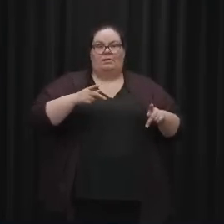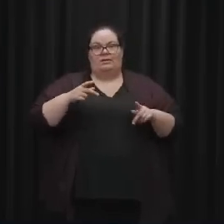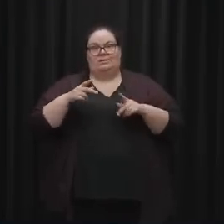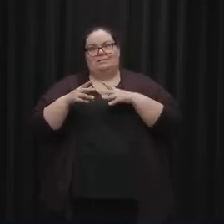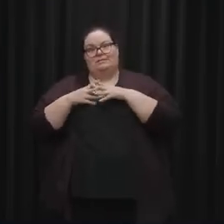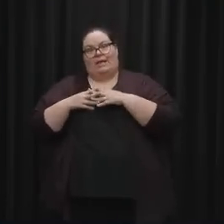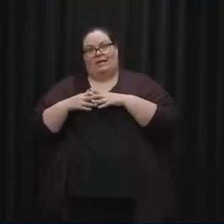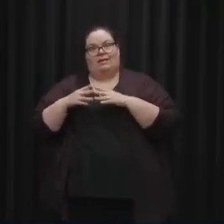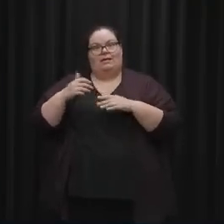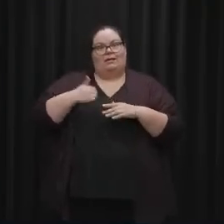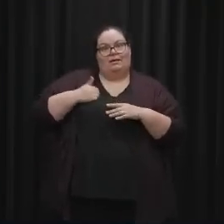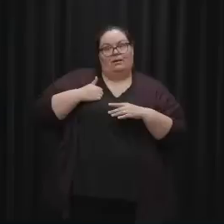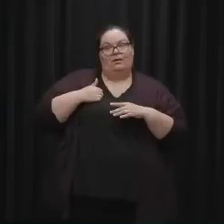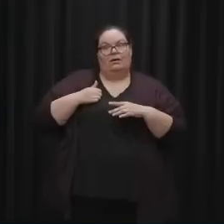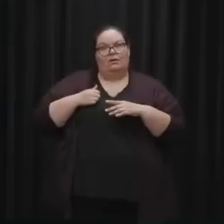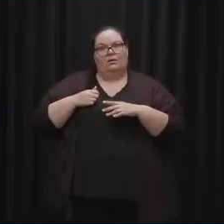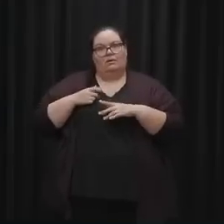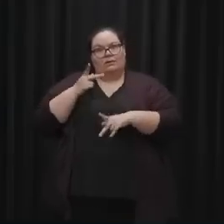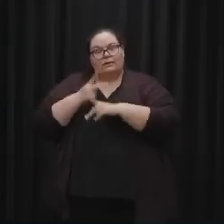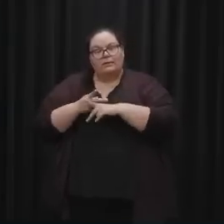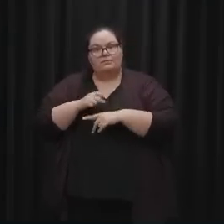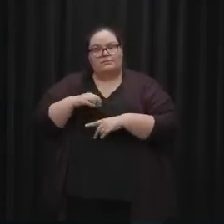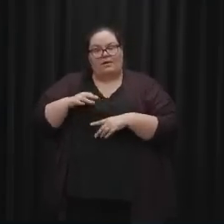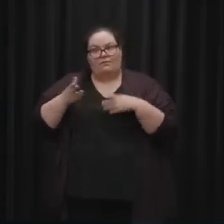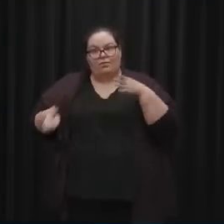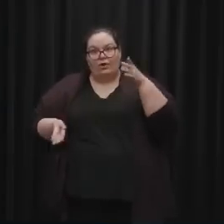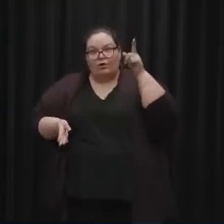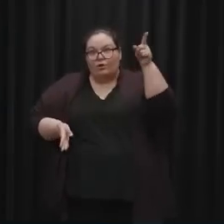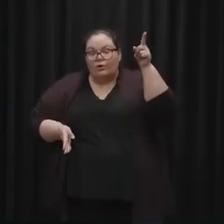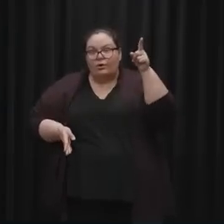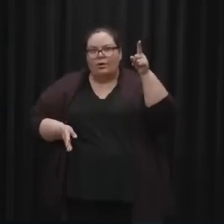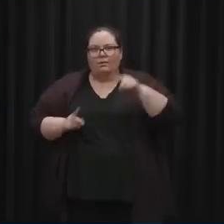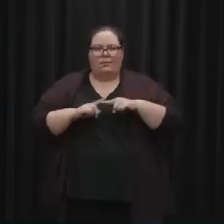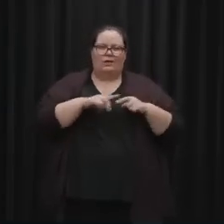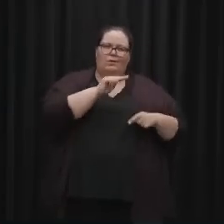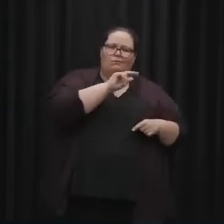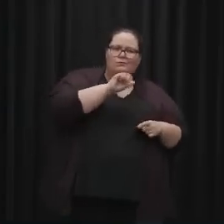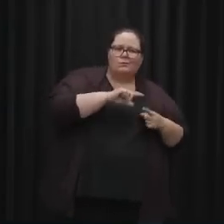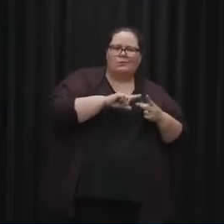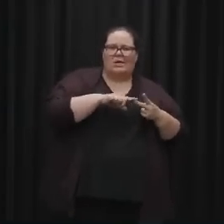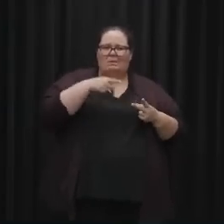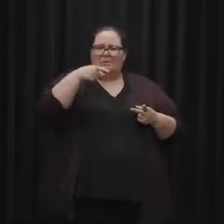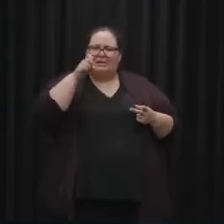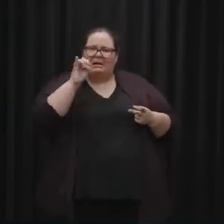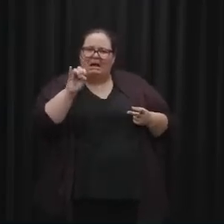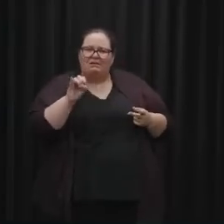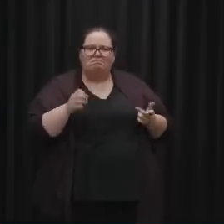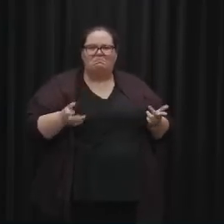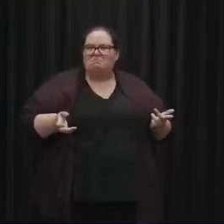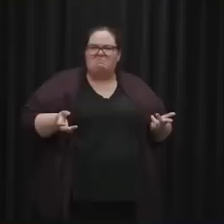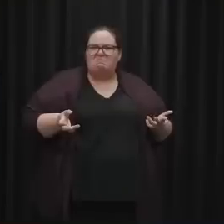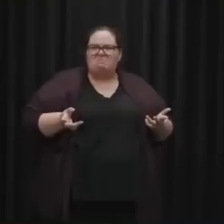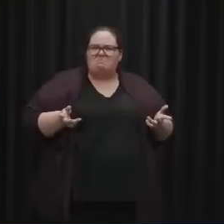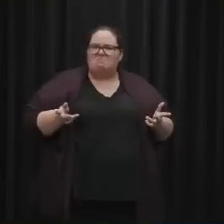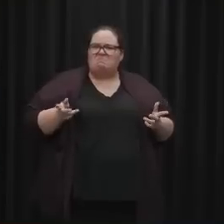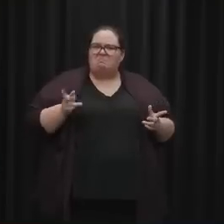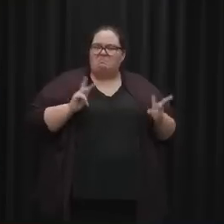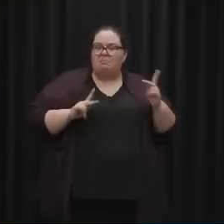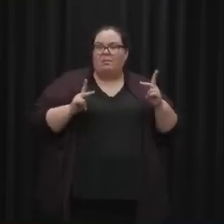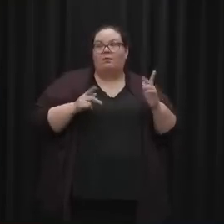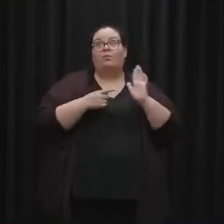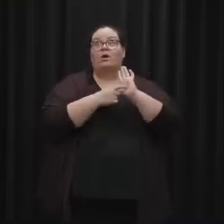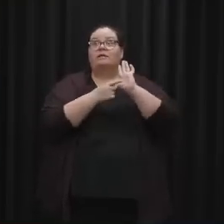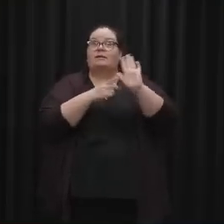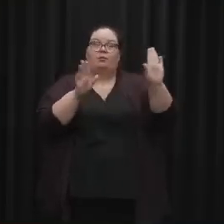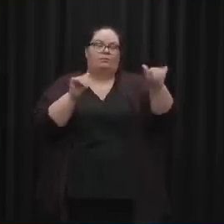U.S. And we need to now look at adherence within our own population to ensure that, if people are coming back, let's